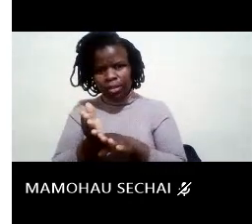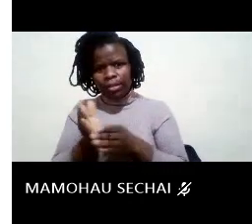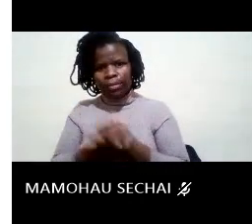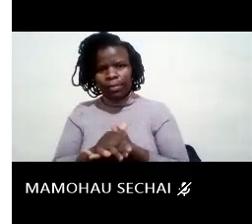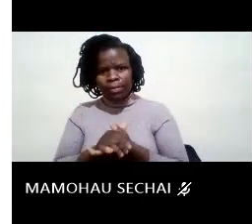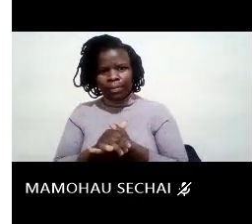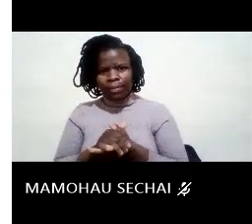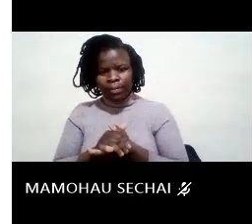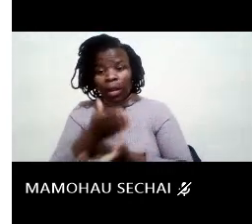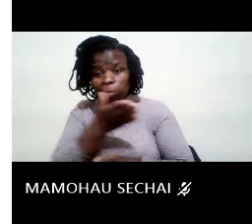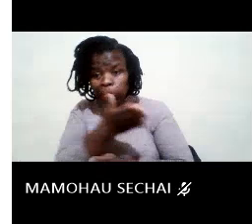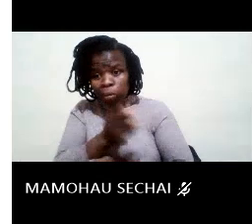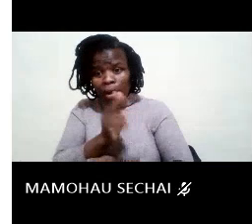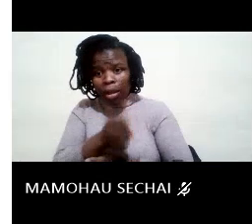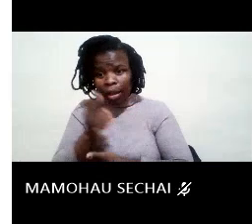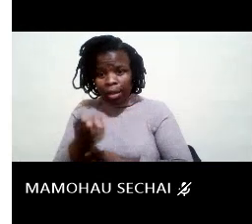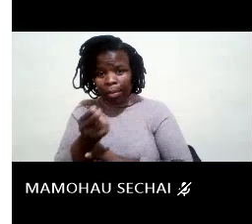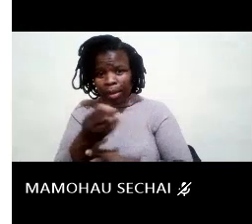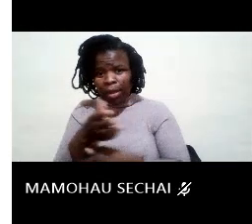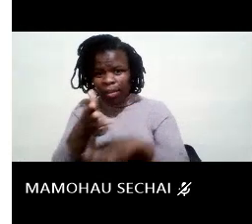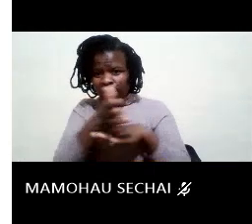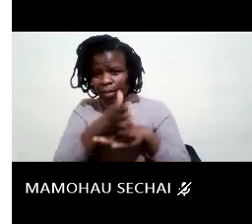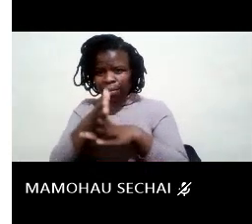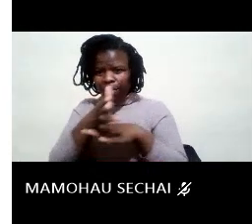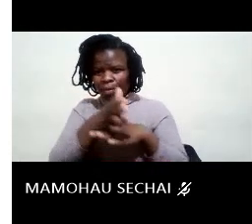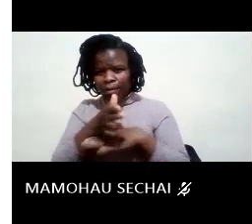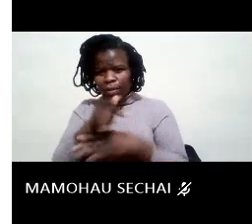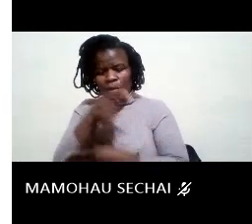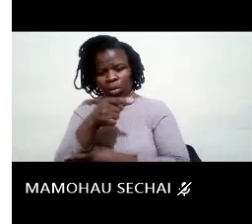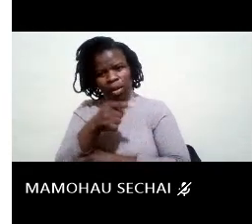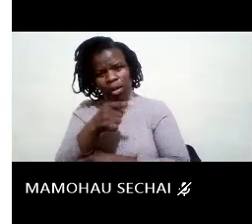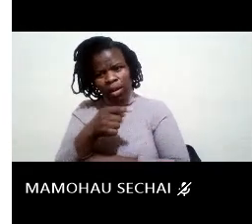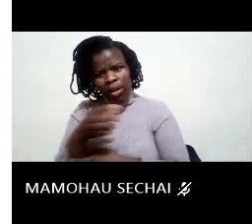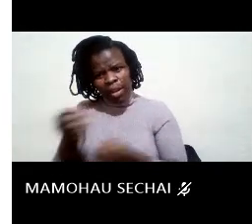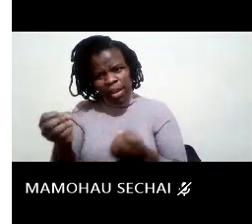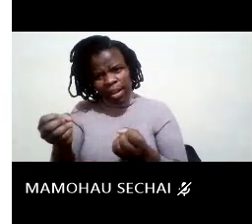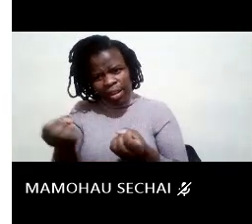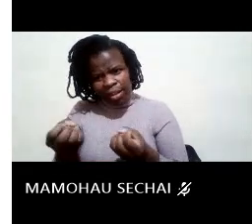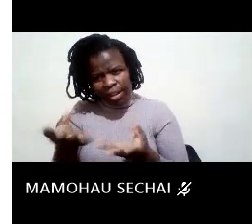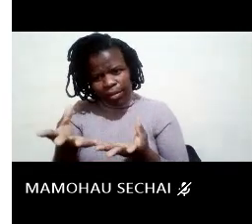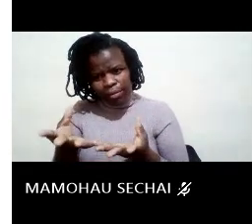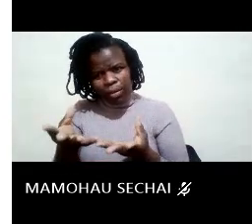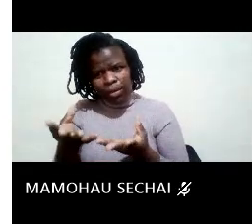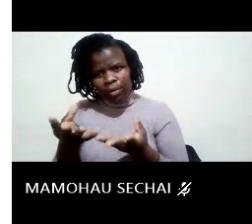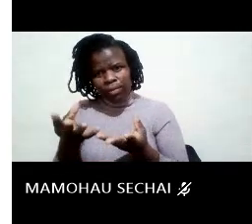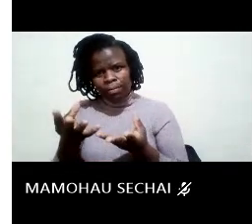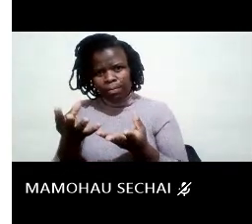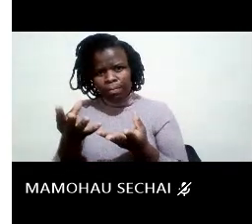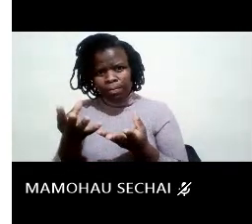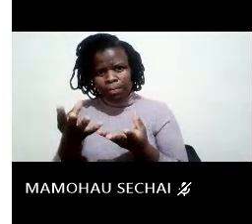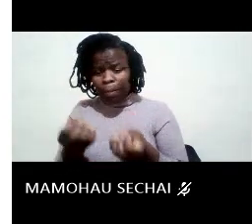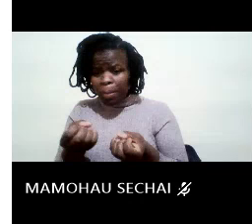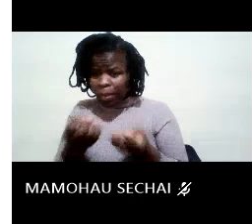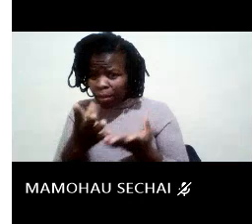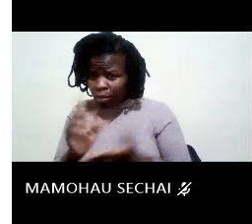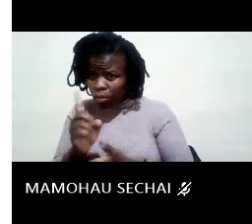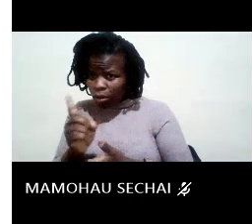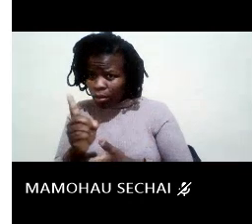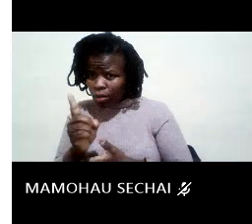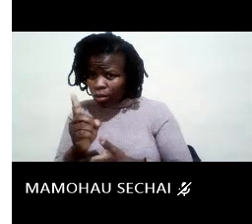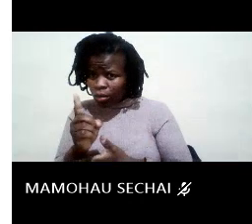here, this video just, gives a simpler breakdown of, how to